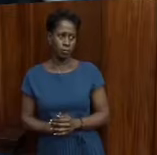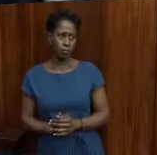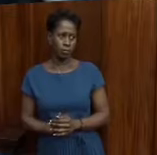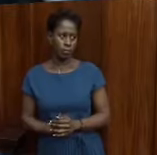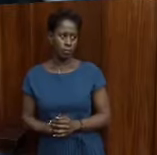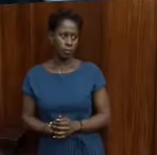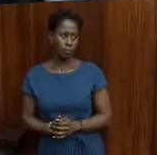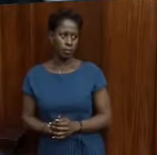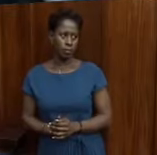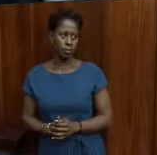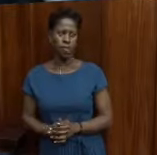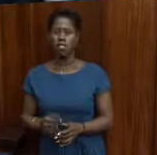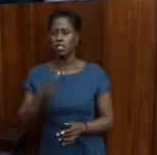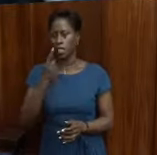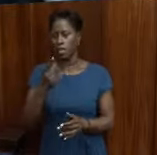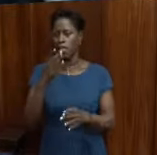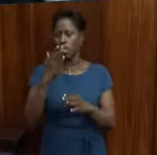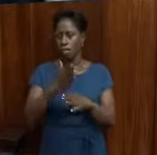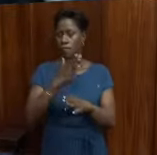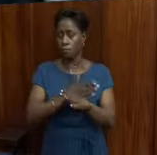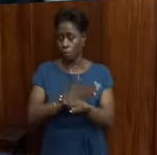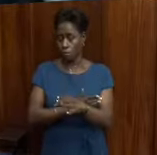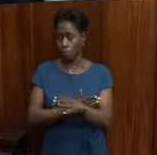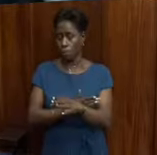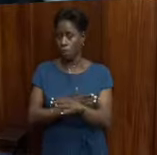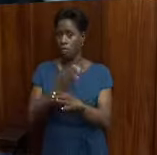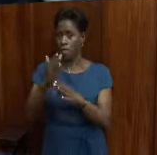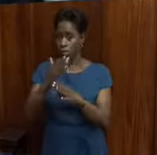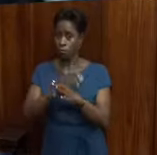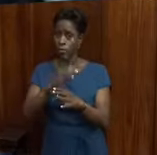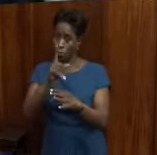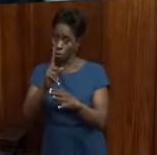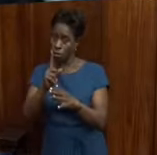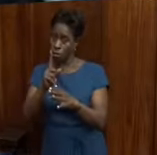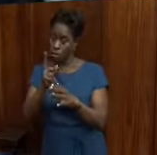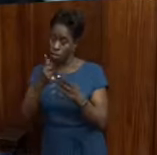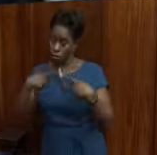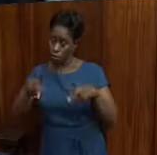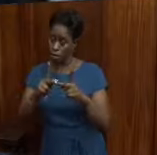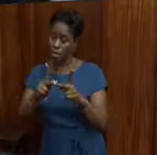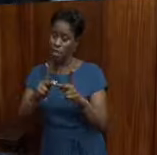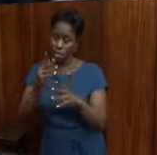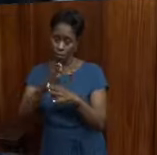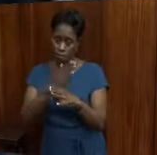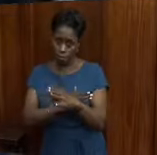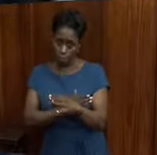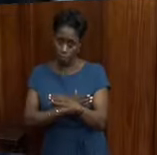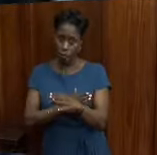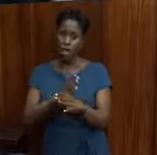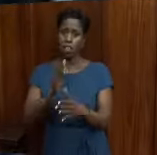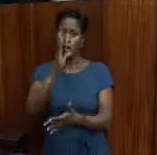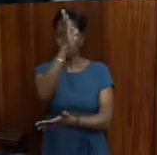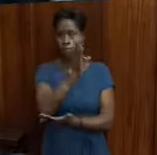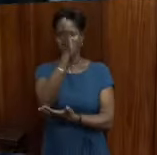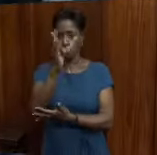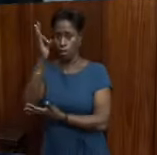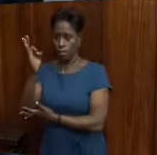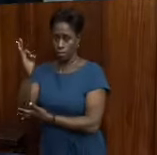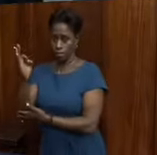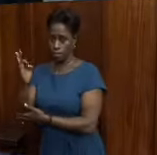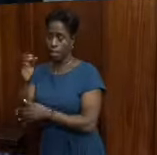as our forests, by rehabilitating degraded areas for the planting of forests and fruit trees, thus increasing our